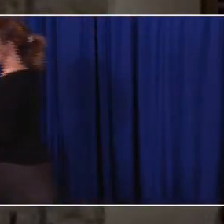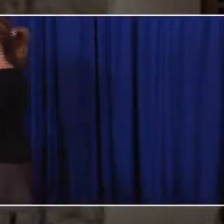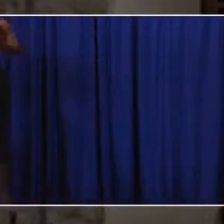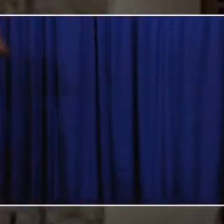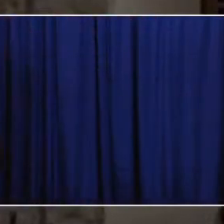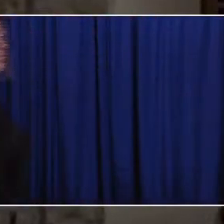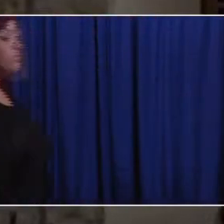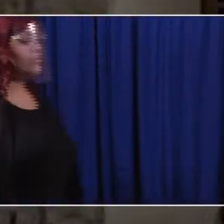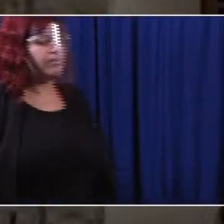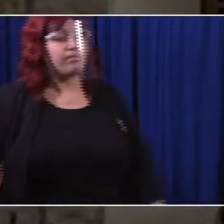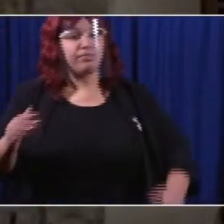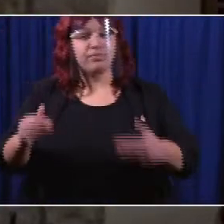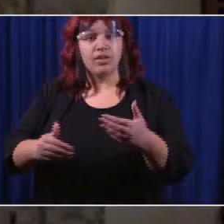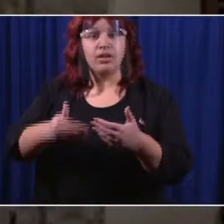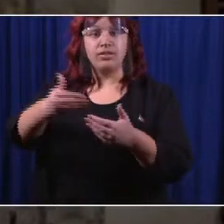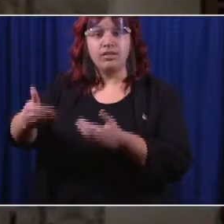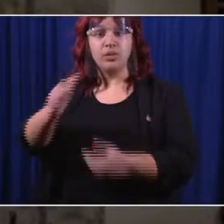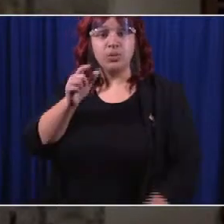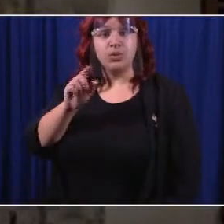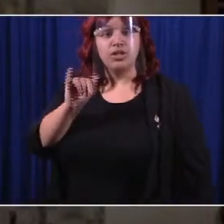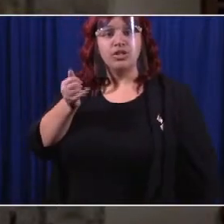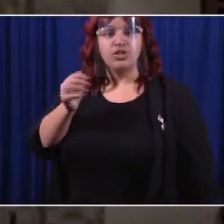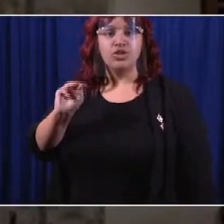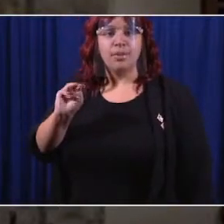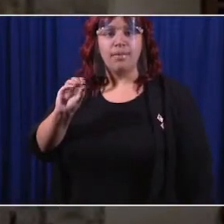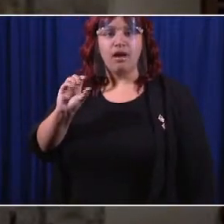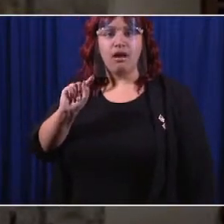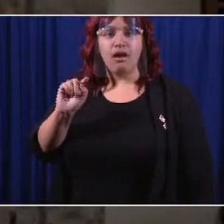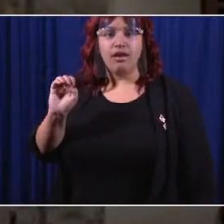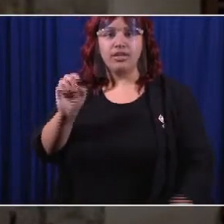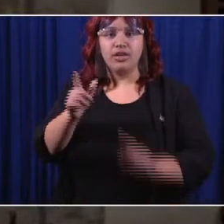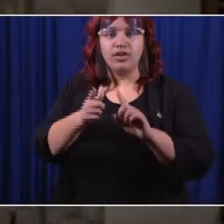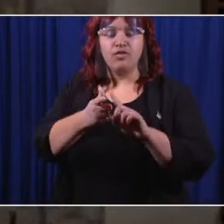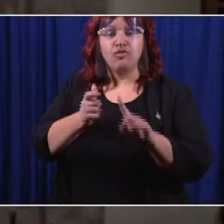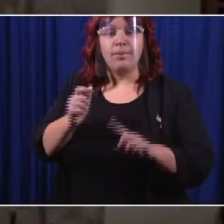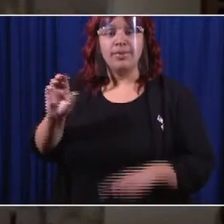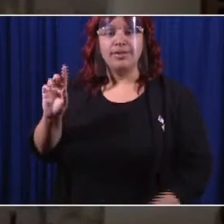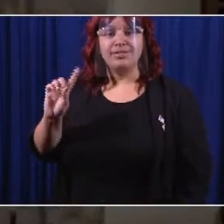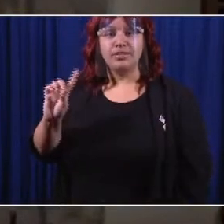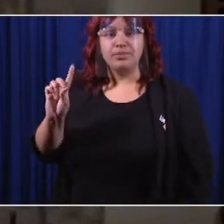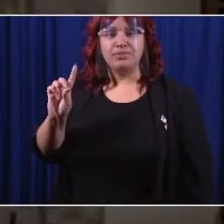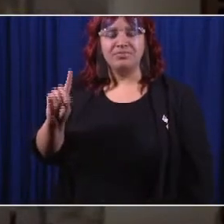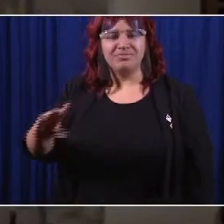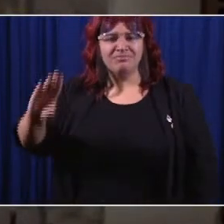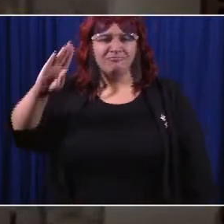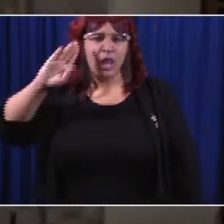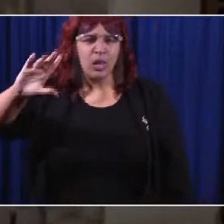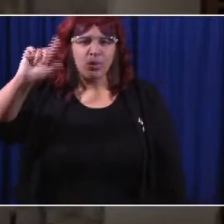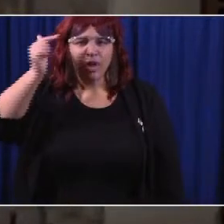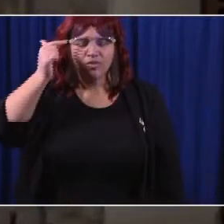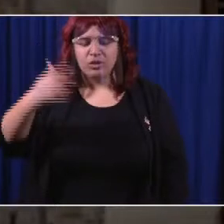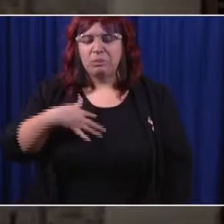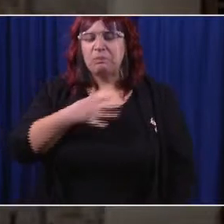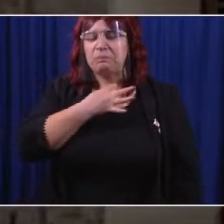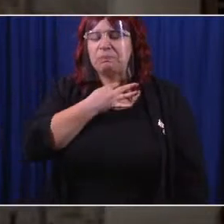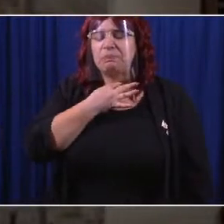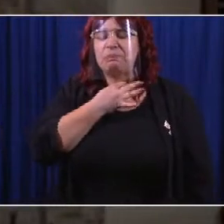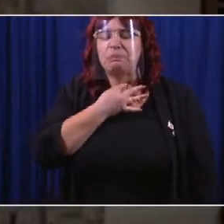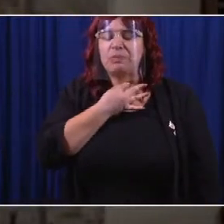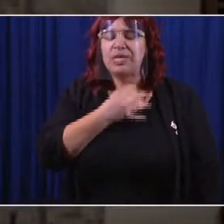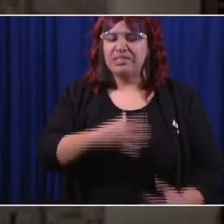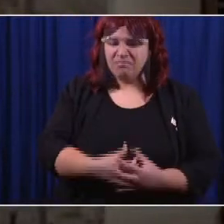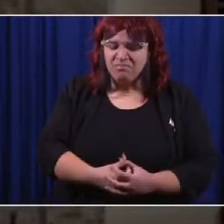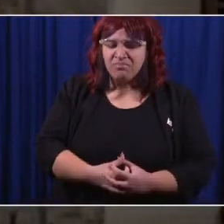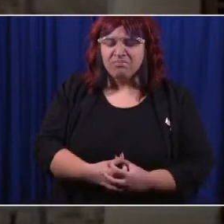Next question is from Jim Oddie at WHIO in Dayton. Hey, Jim. Governor, I'm wondering where you might be able to get help. We've heard that some of